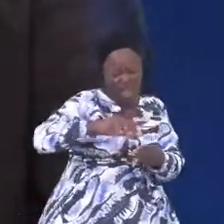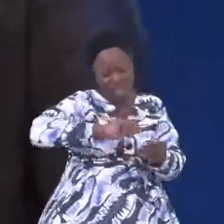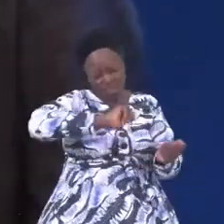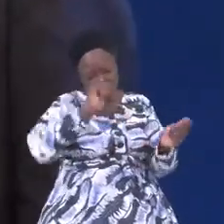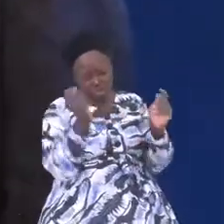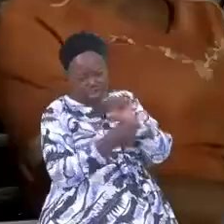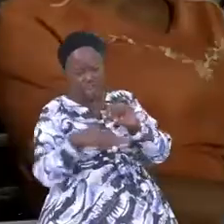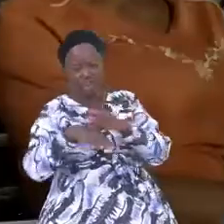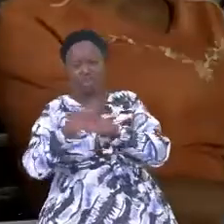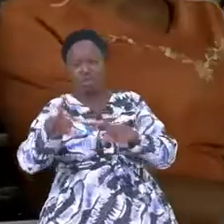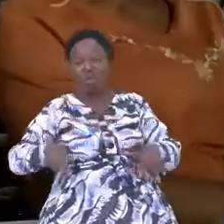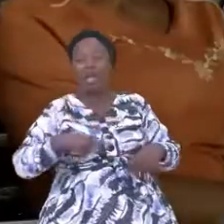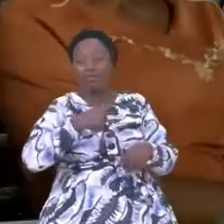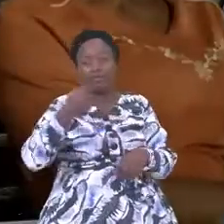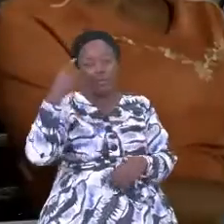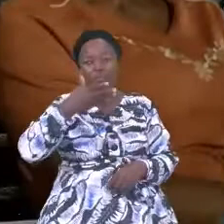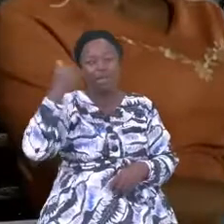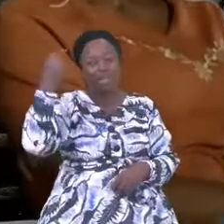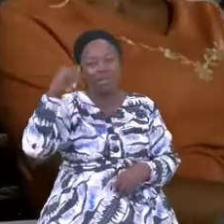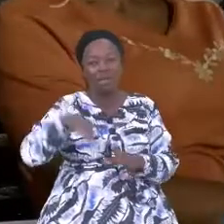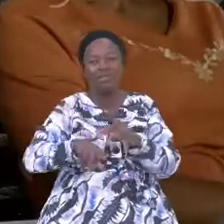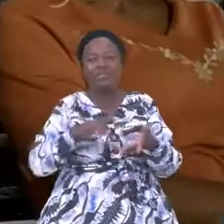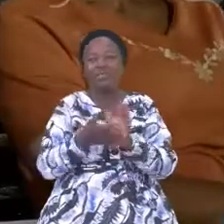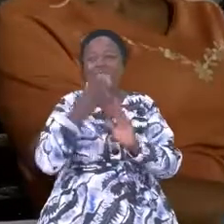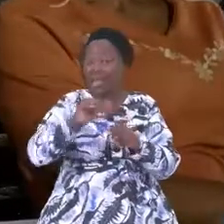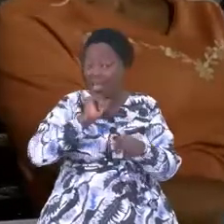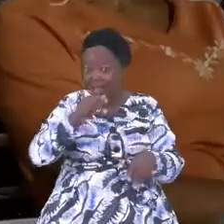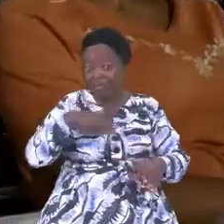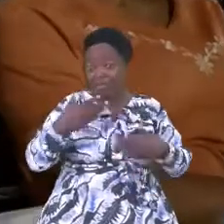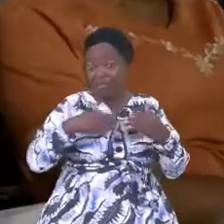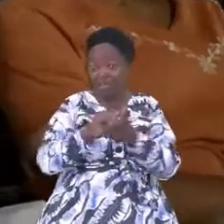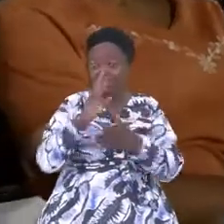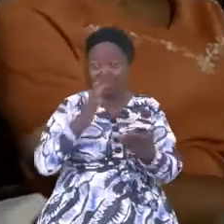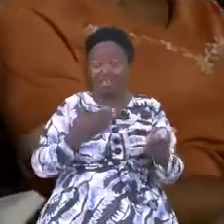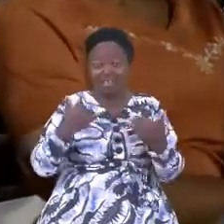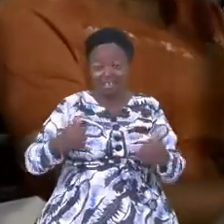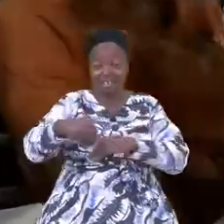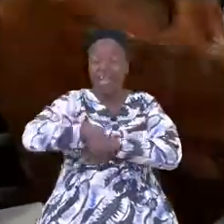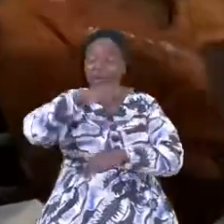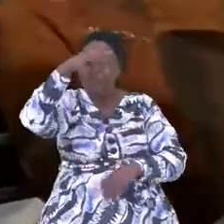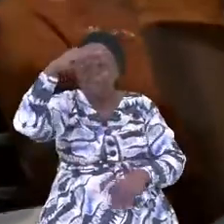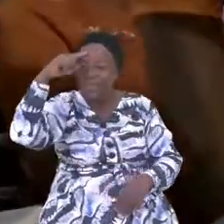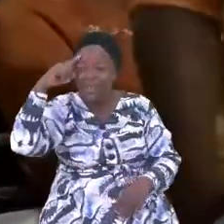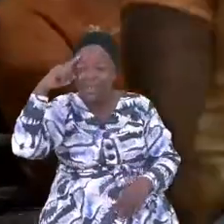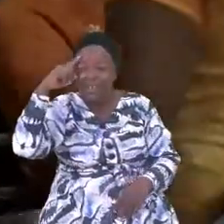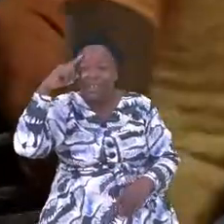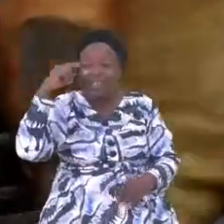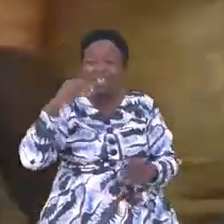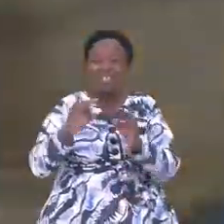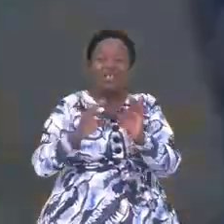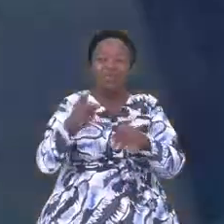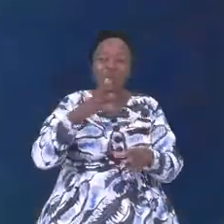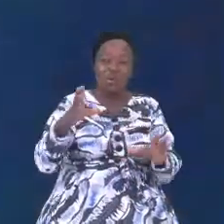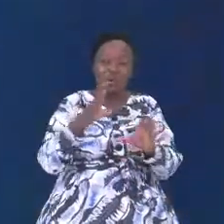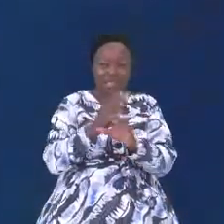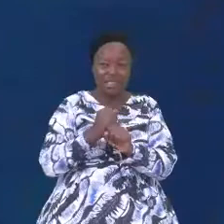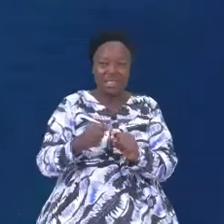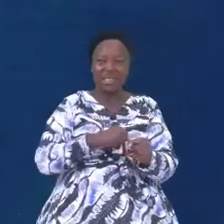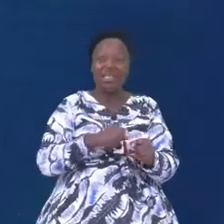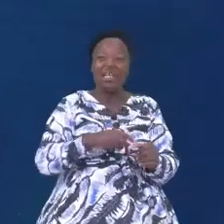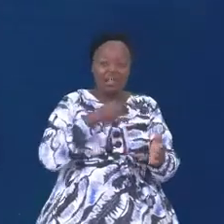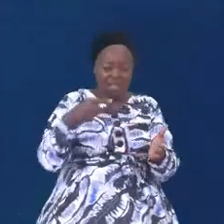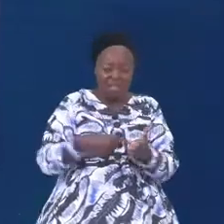better in your life. I'm happy that you are here tonight, because if you will take this